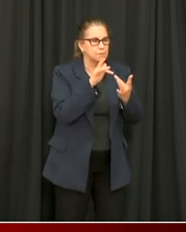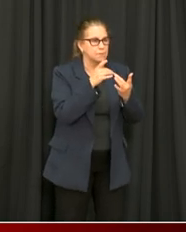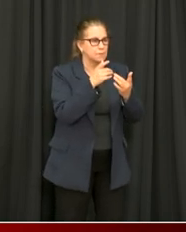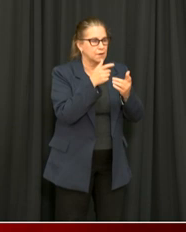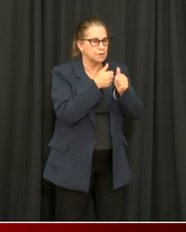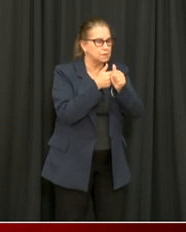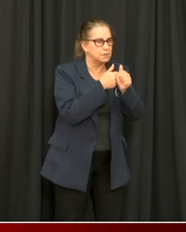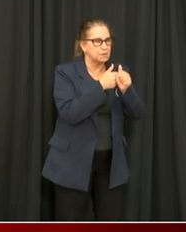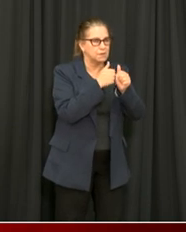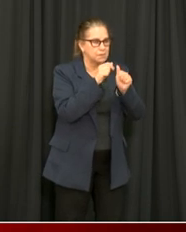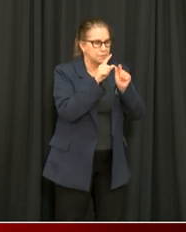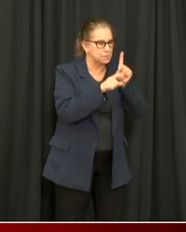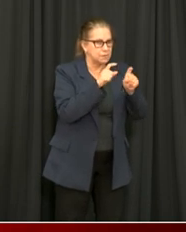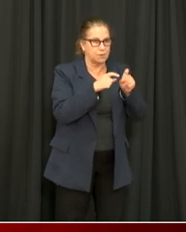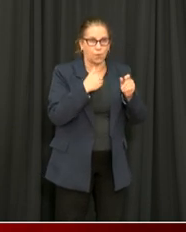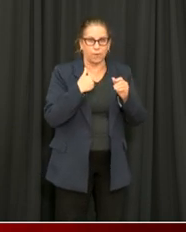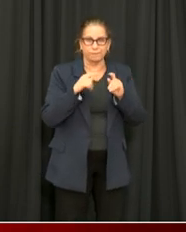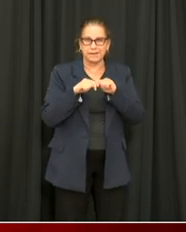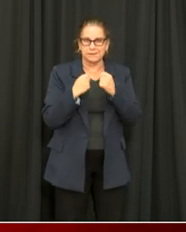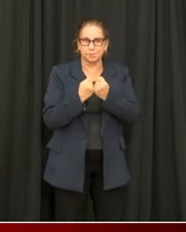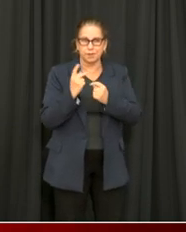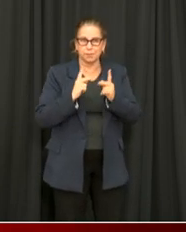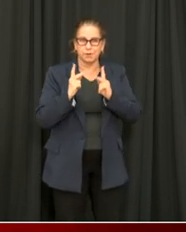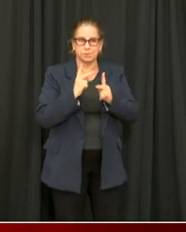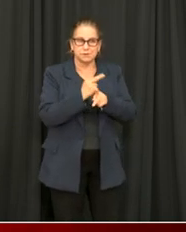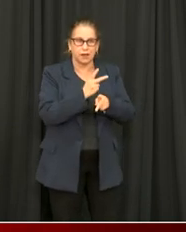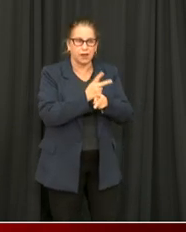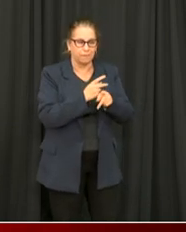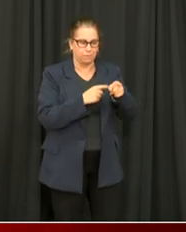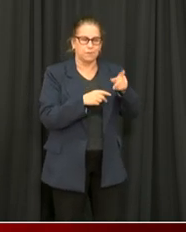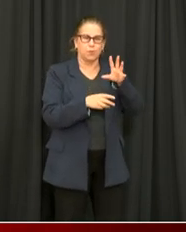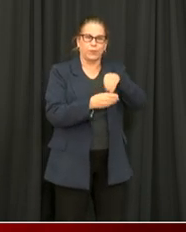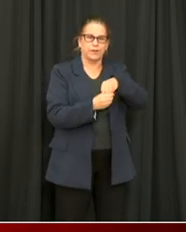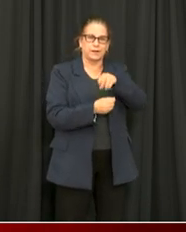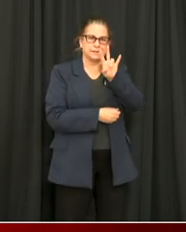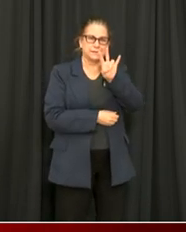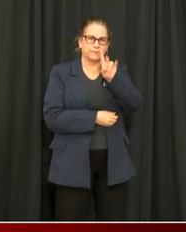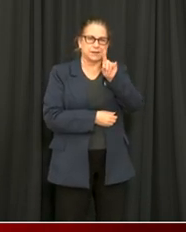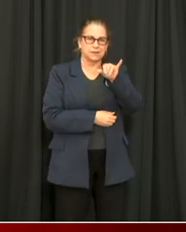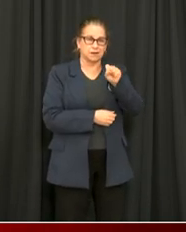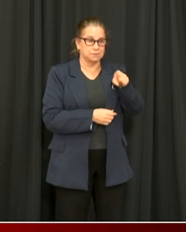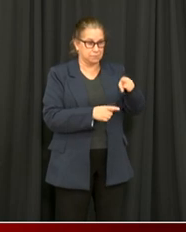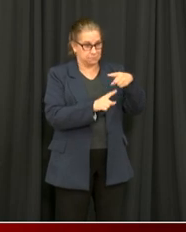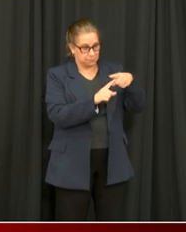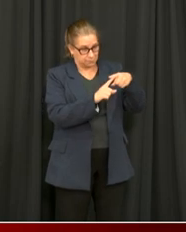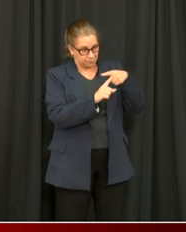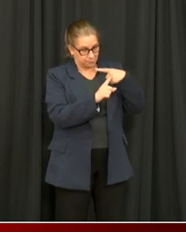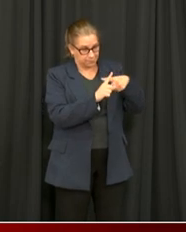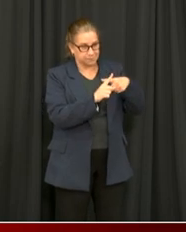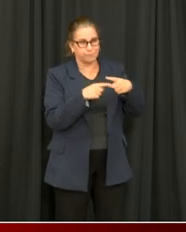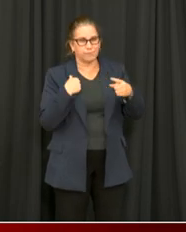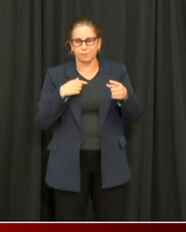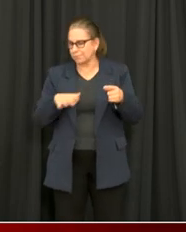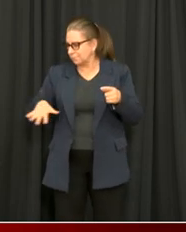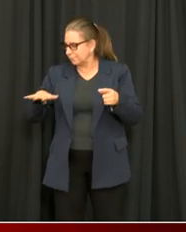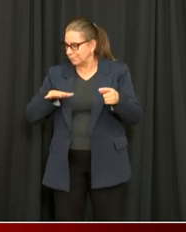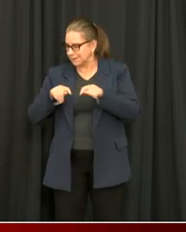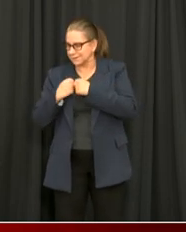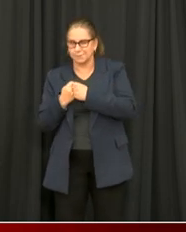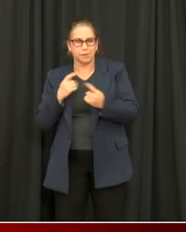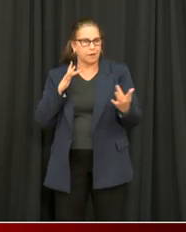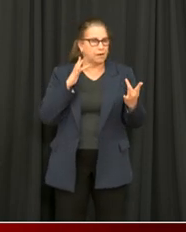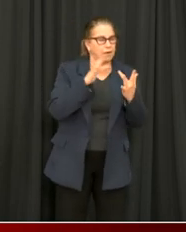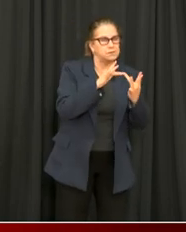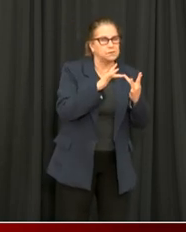a 7-day average. So because of the back work that we were doing, it's not a backlog per se.